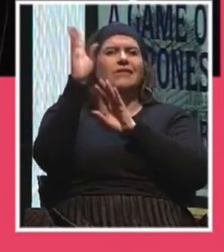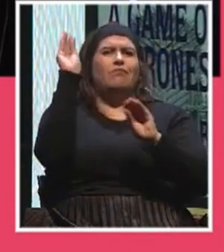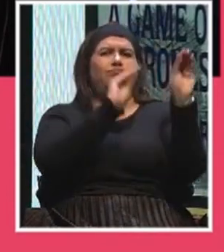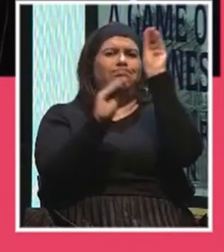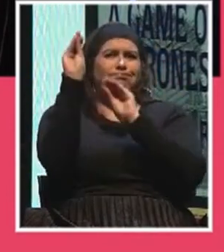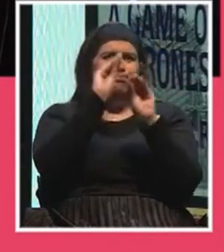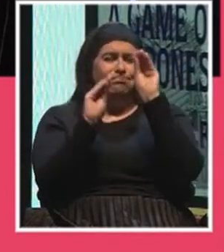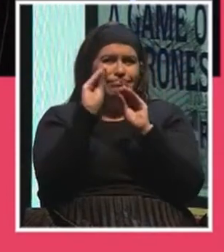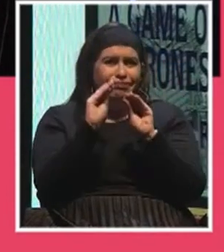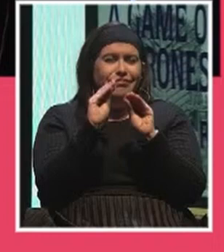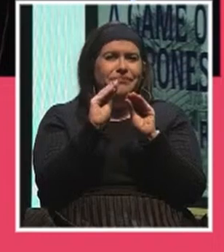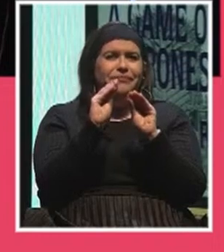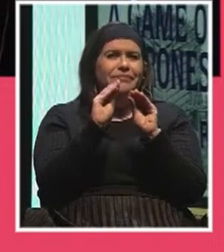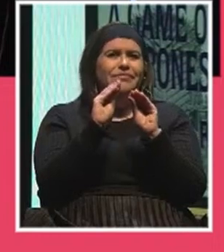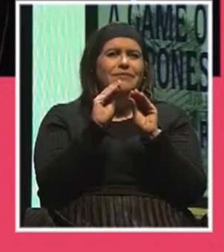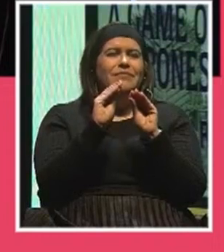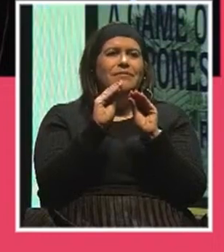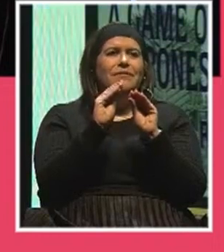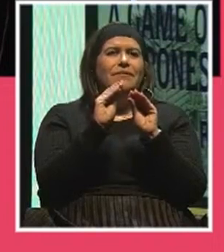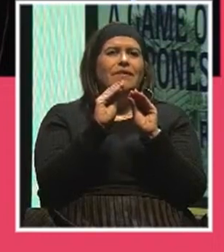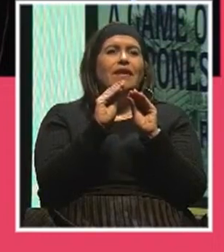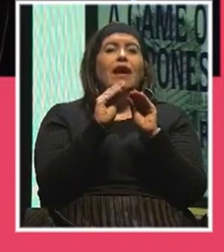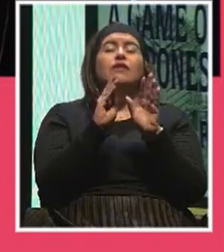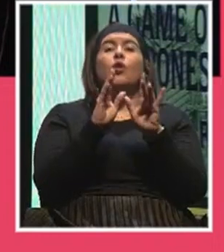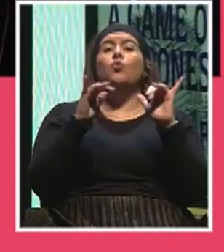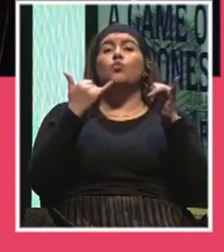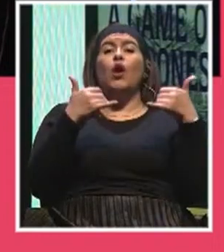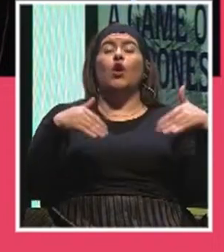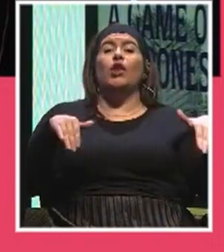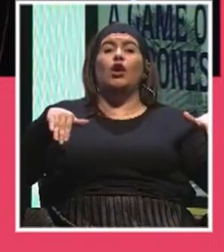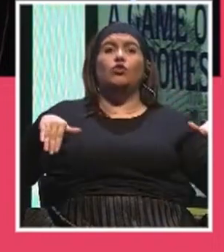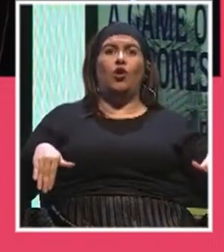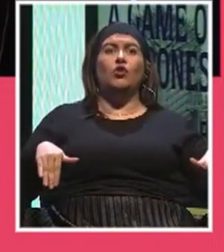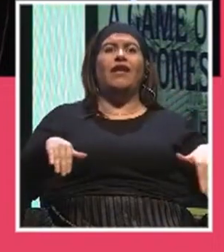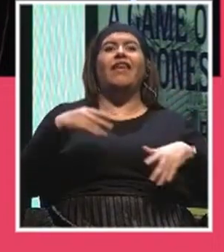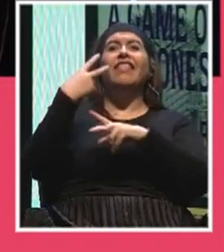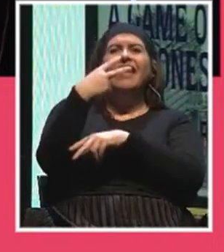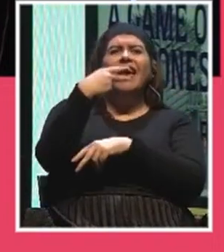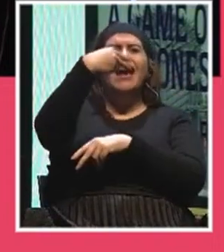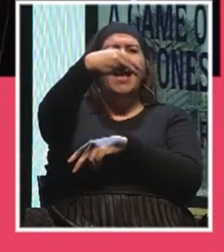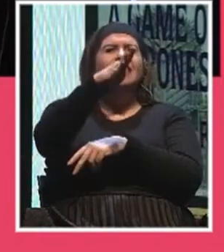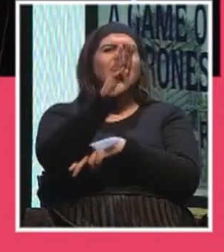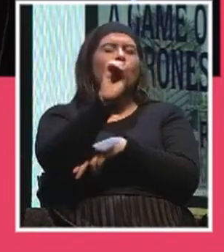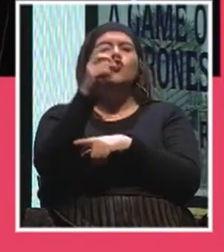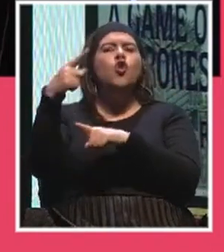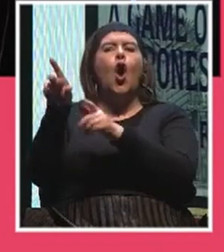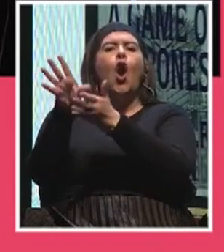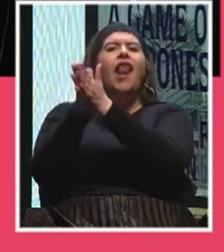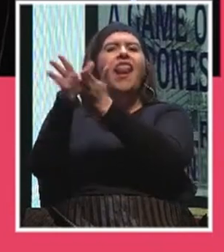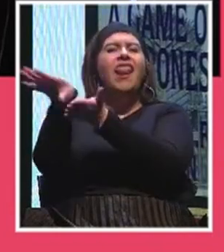of Thrones. So not the books, but HBO's show that's